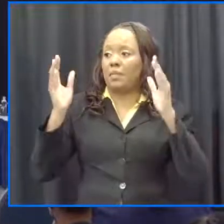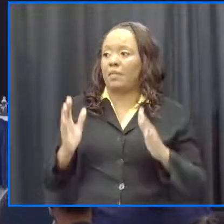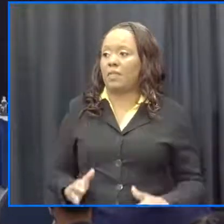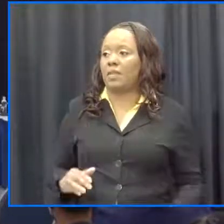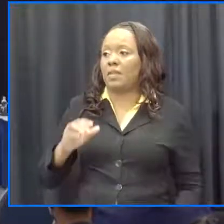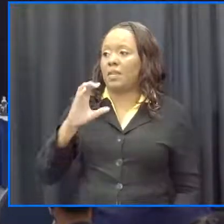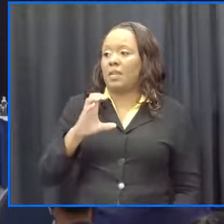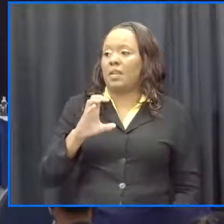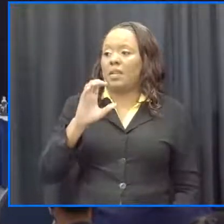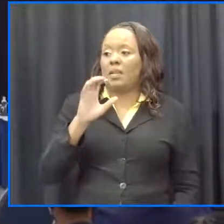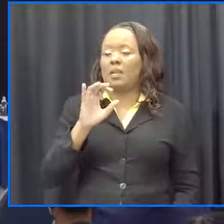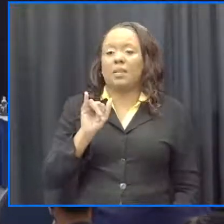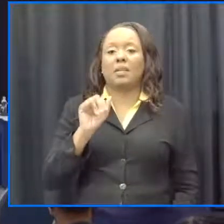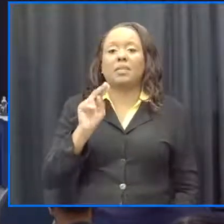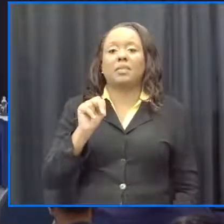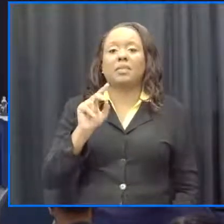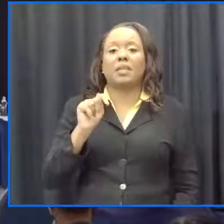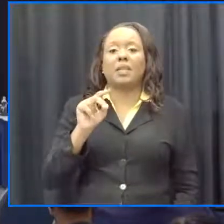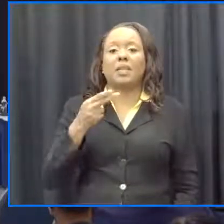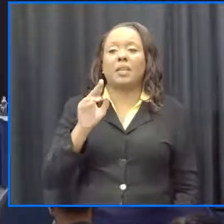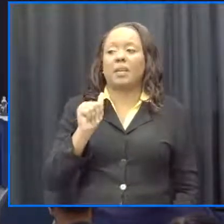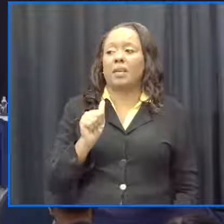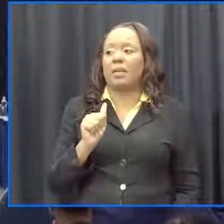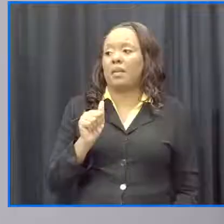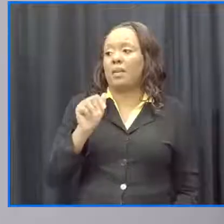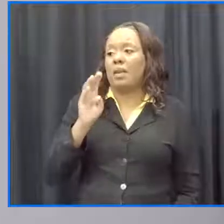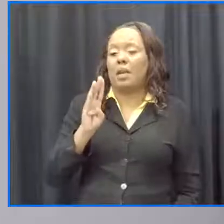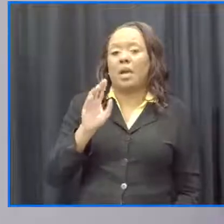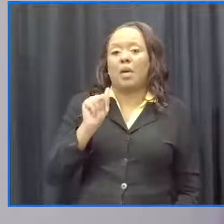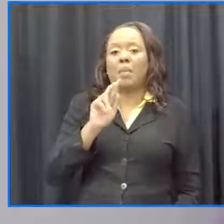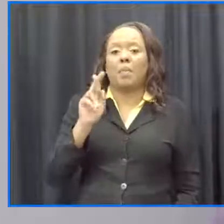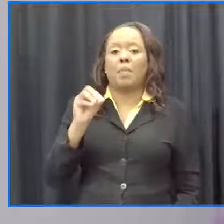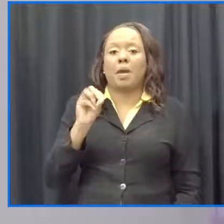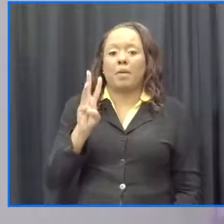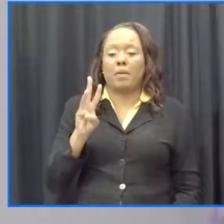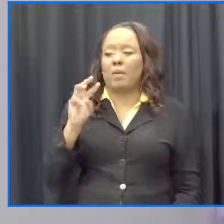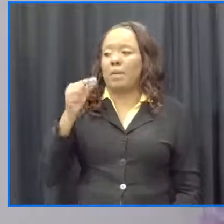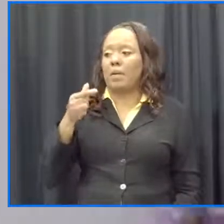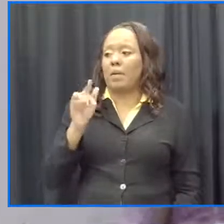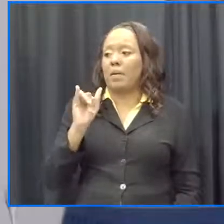Professor Cynthia Barrow-Giles.